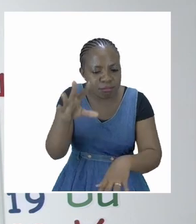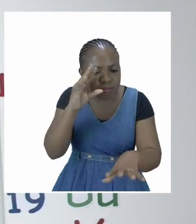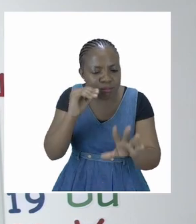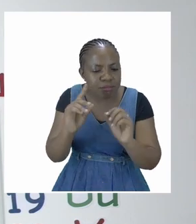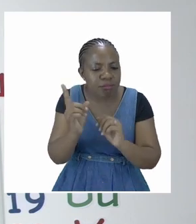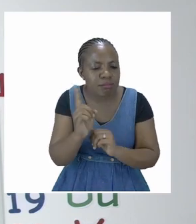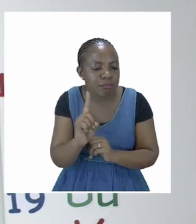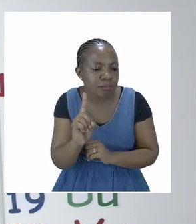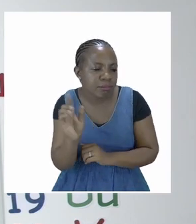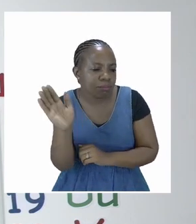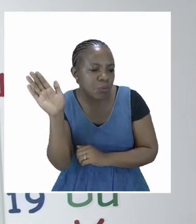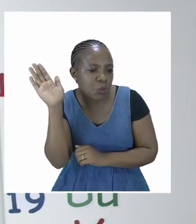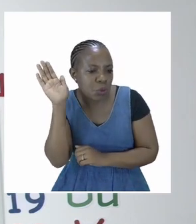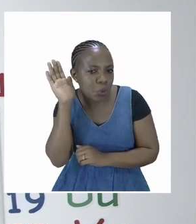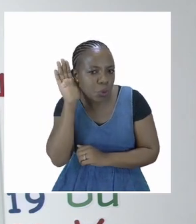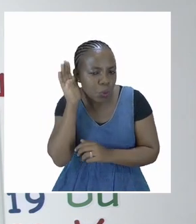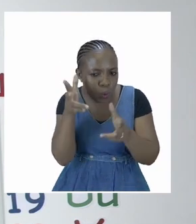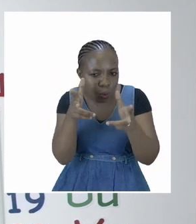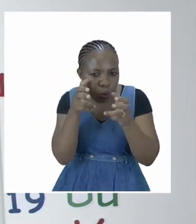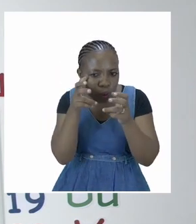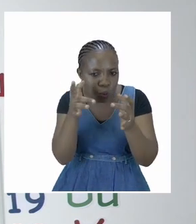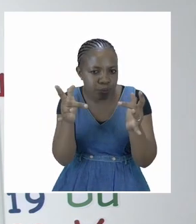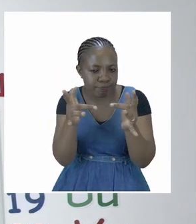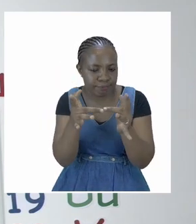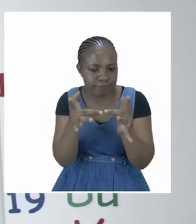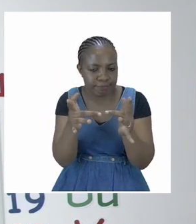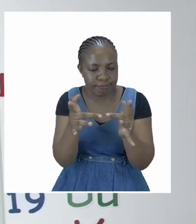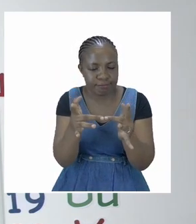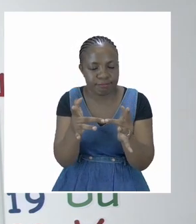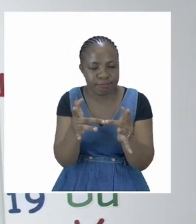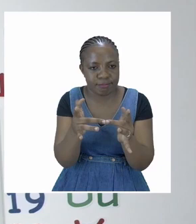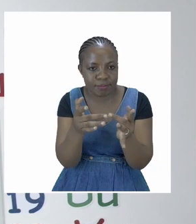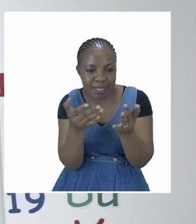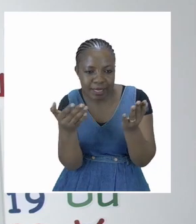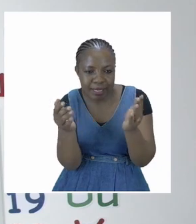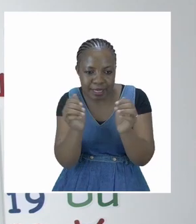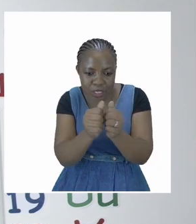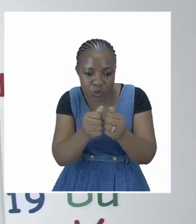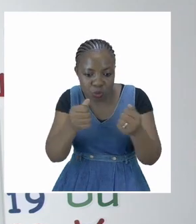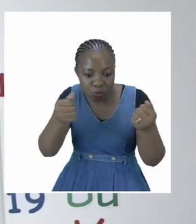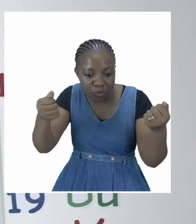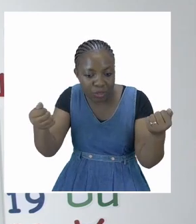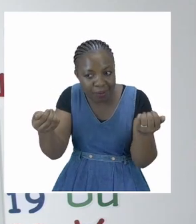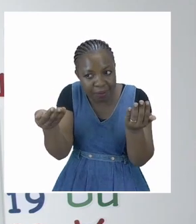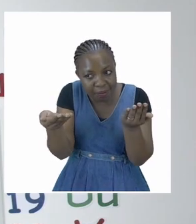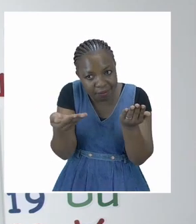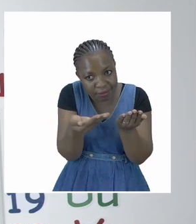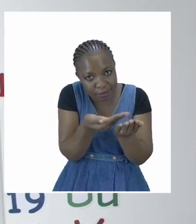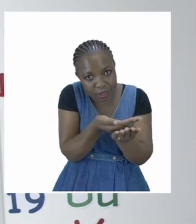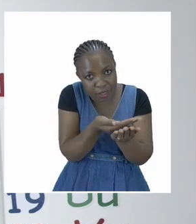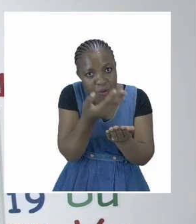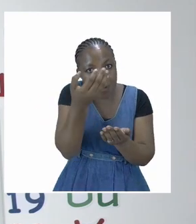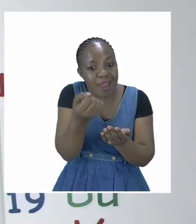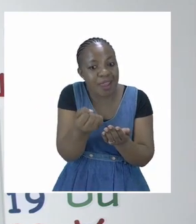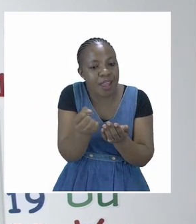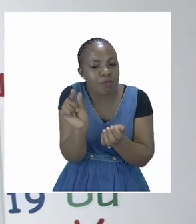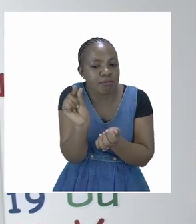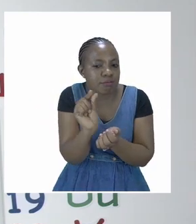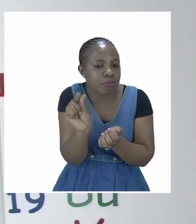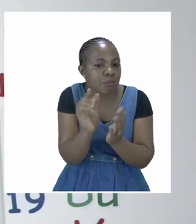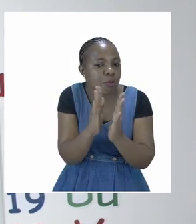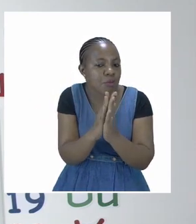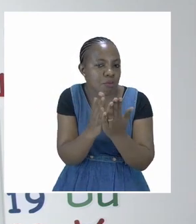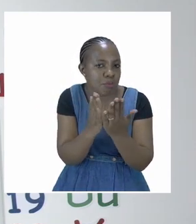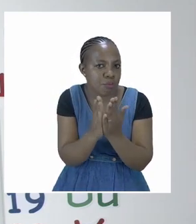or watching online. Inside the newspapers, there is an insert of the lesson